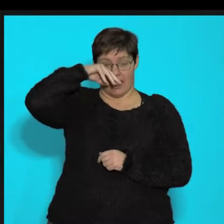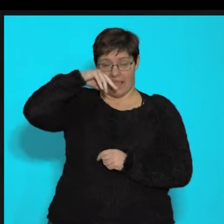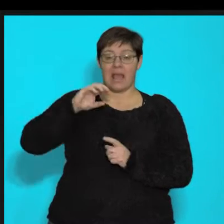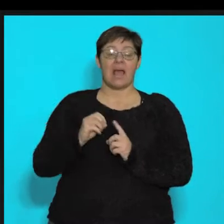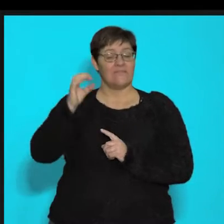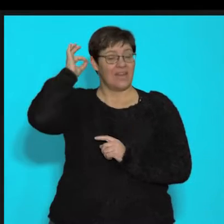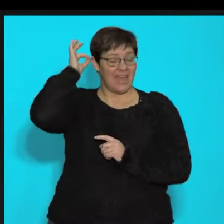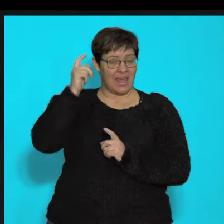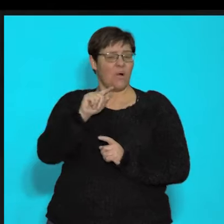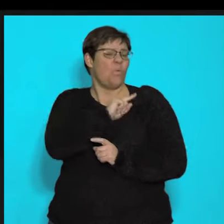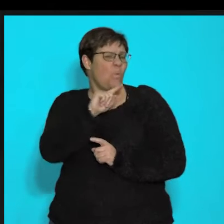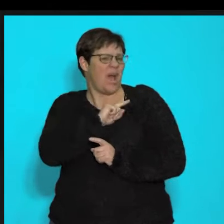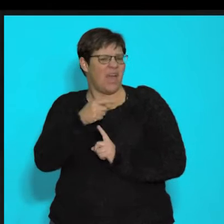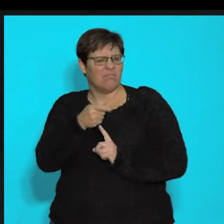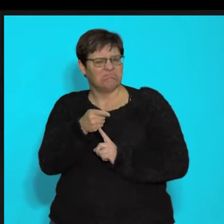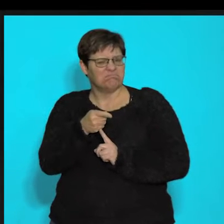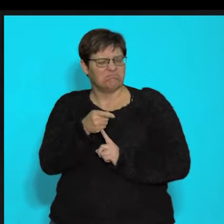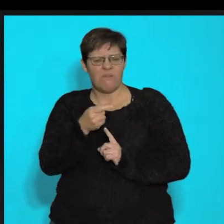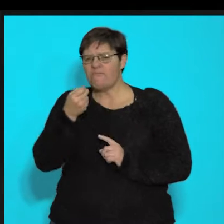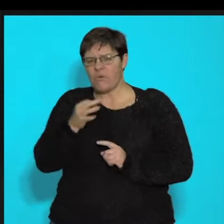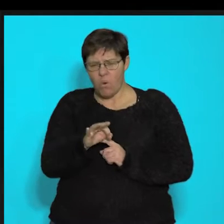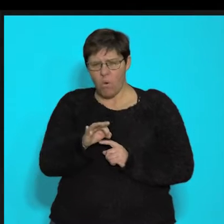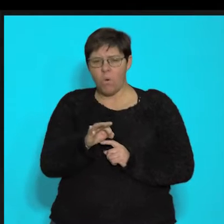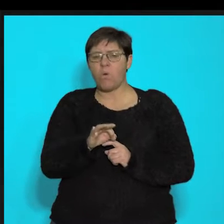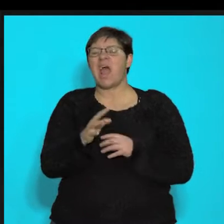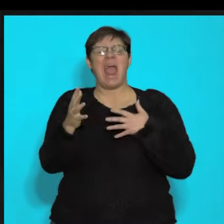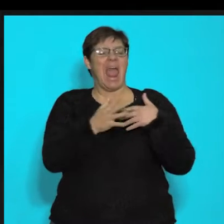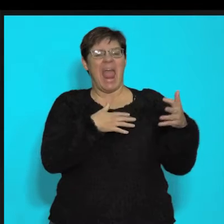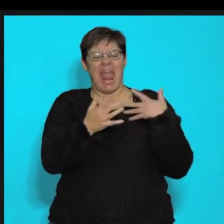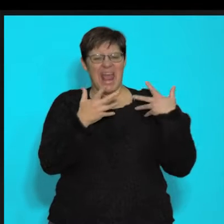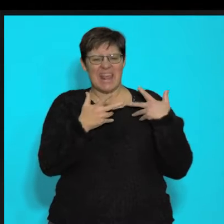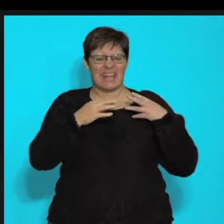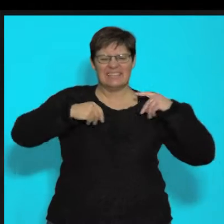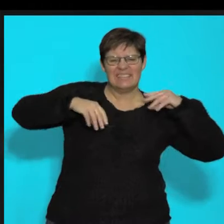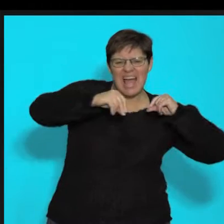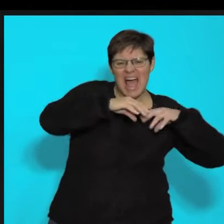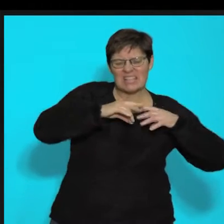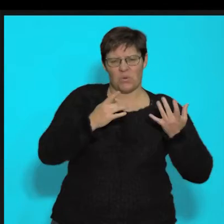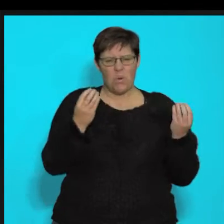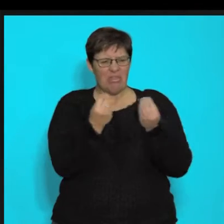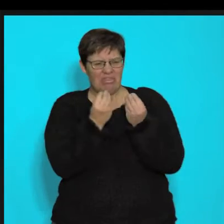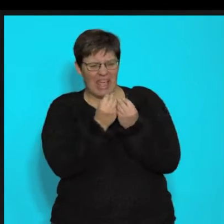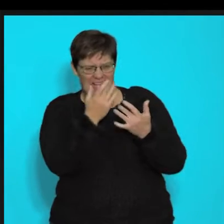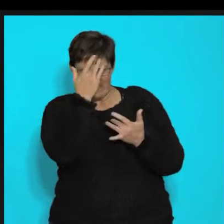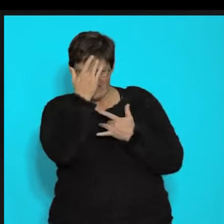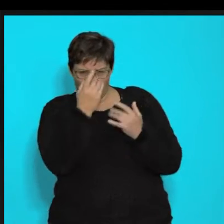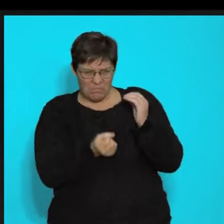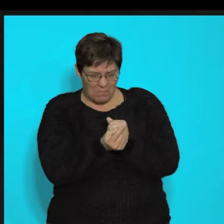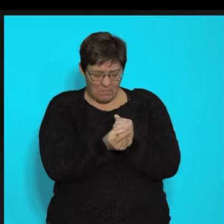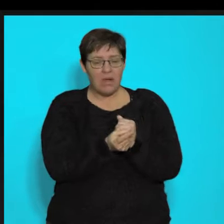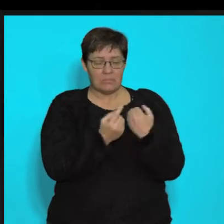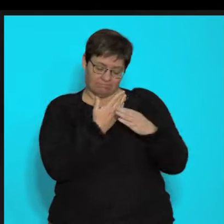little hairs. And why do we have hairs? We want to trap any kind of dust or anything that we don't